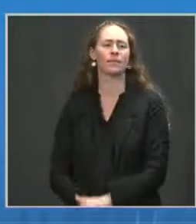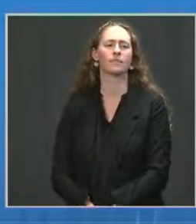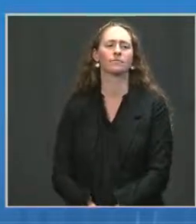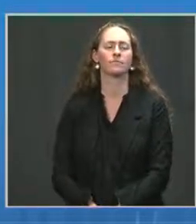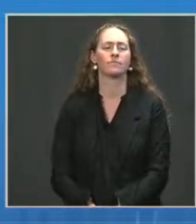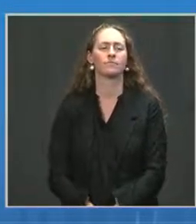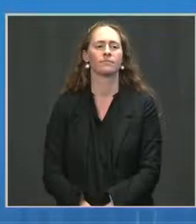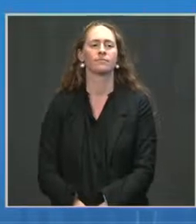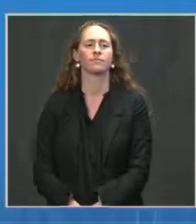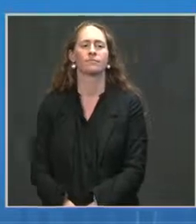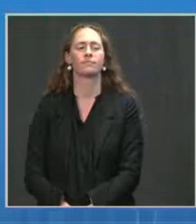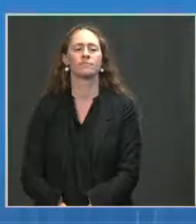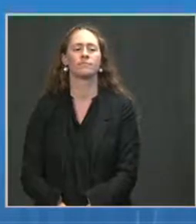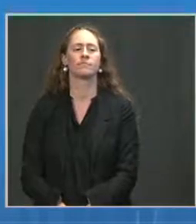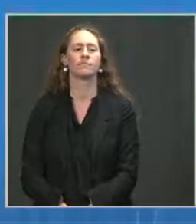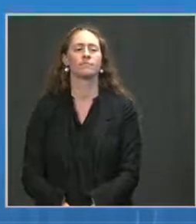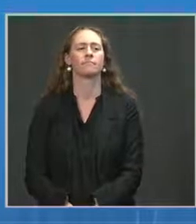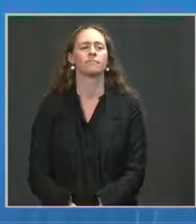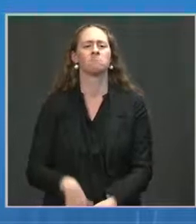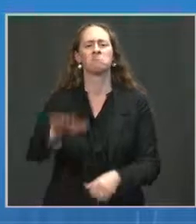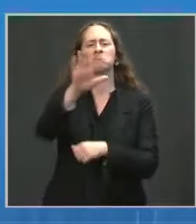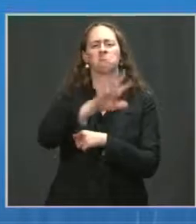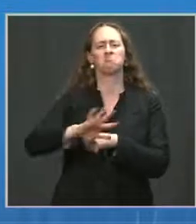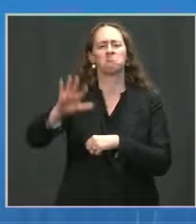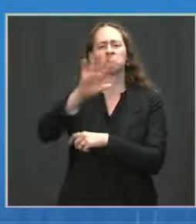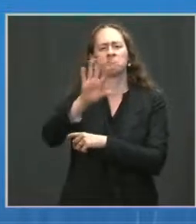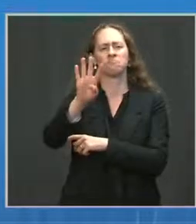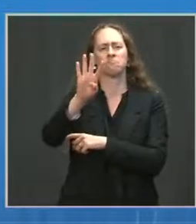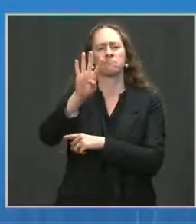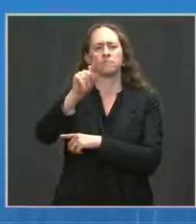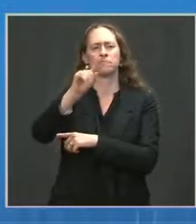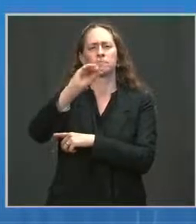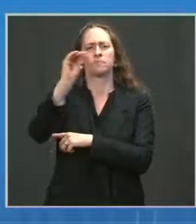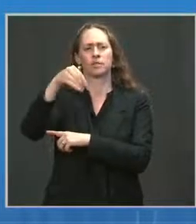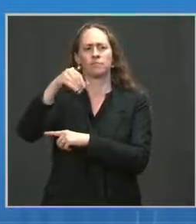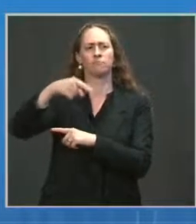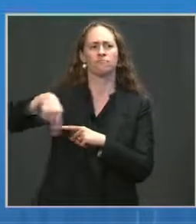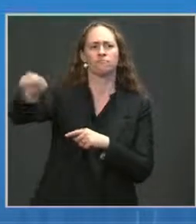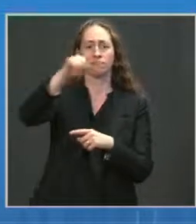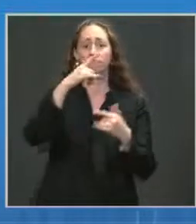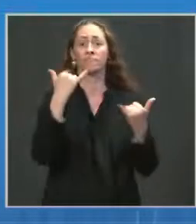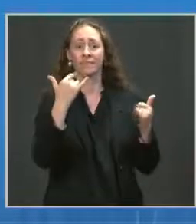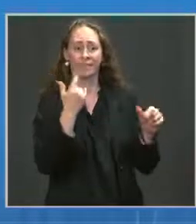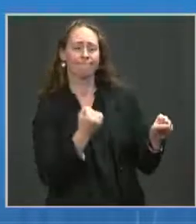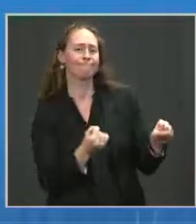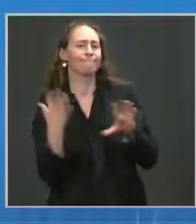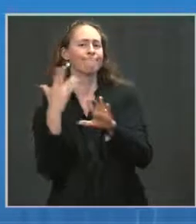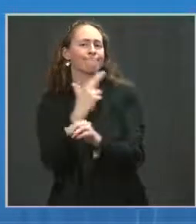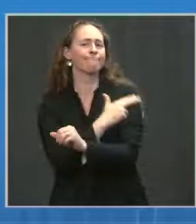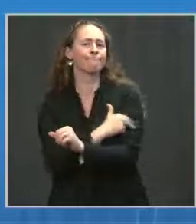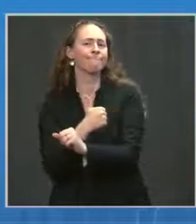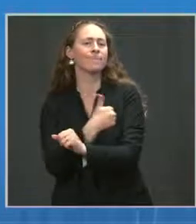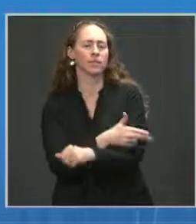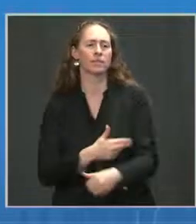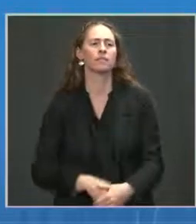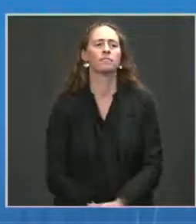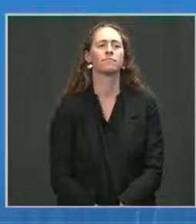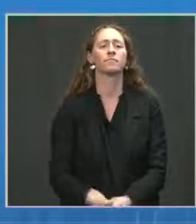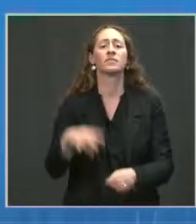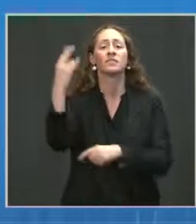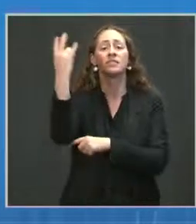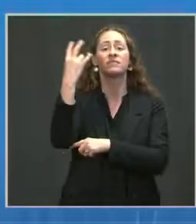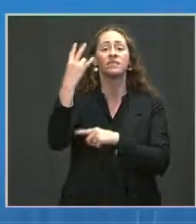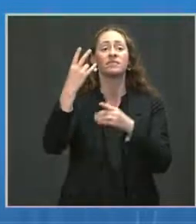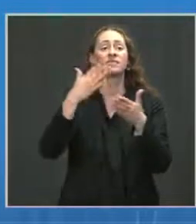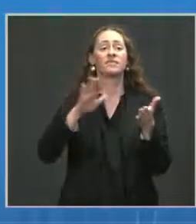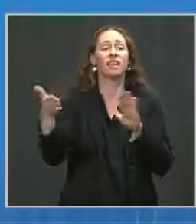about 41% from the prior 7-day period. And 7-day average daily deaths have also increased to 300